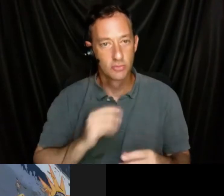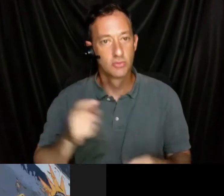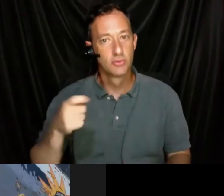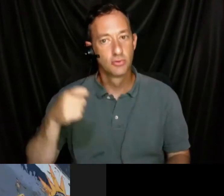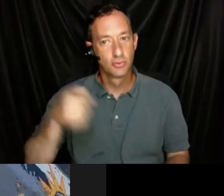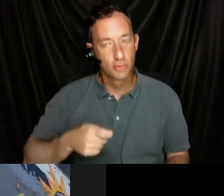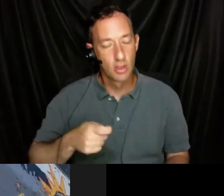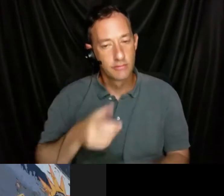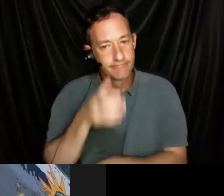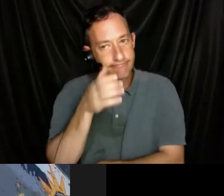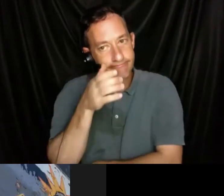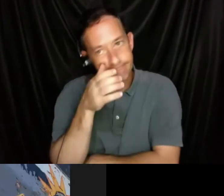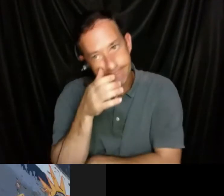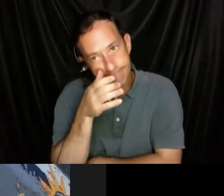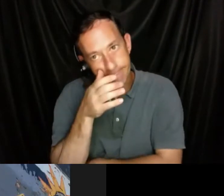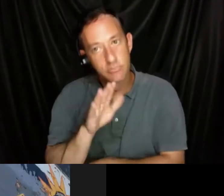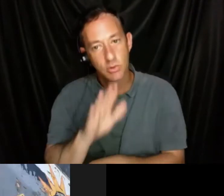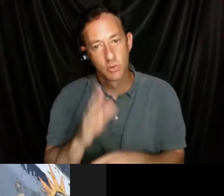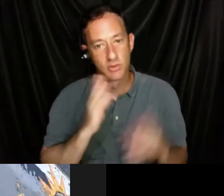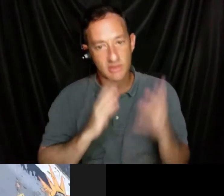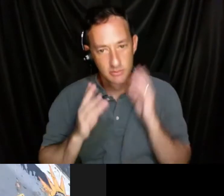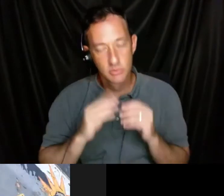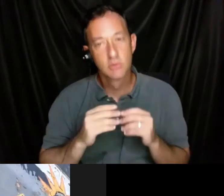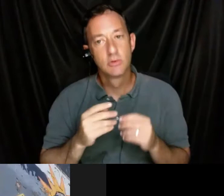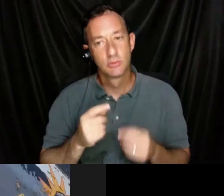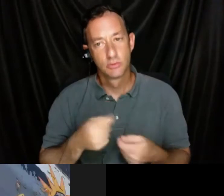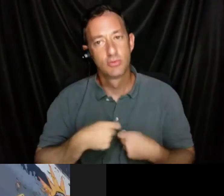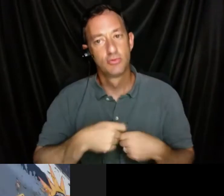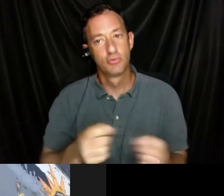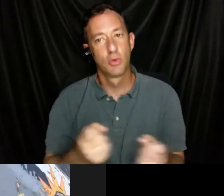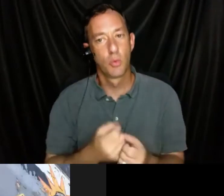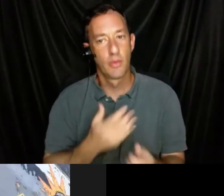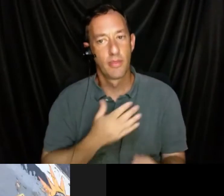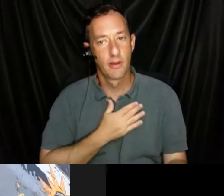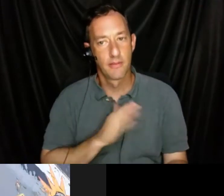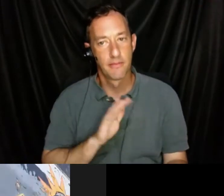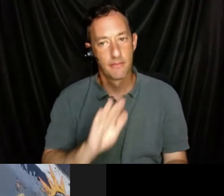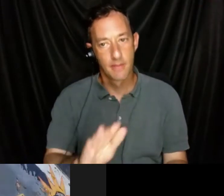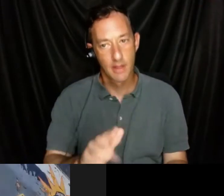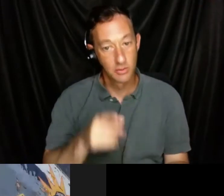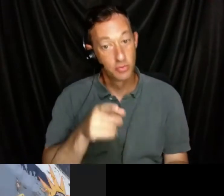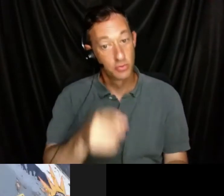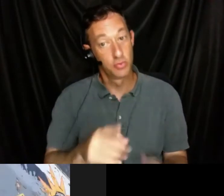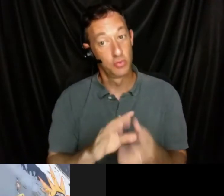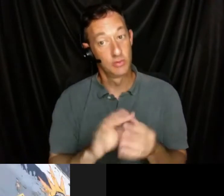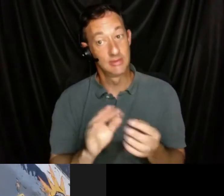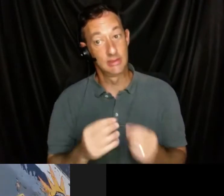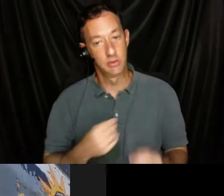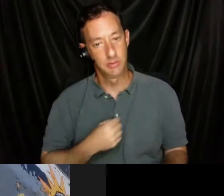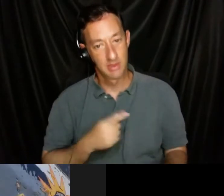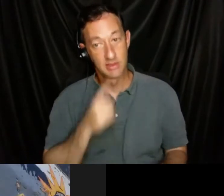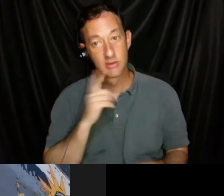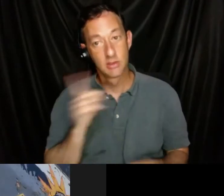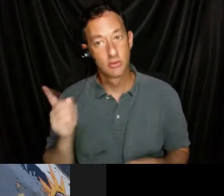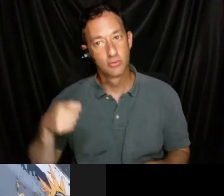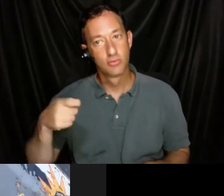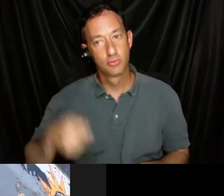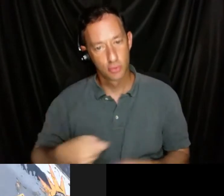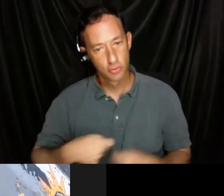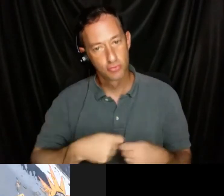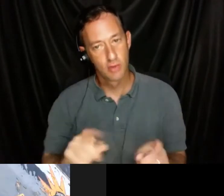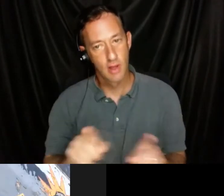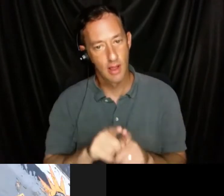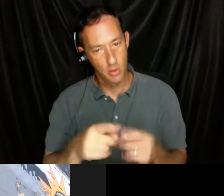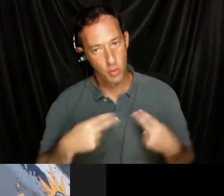experiences and treated you with compassion. And as you said to me, this judge treated you like you were a human